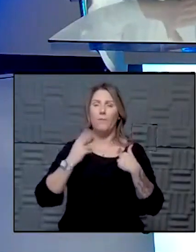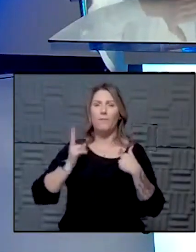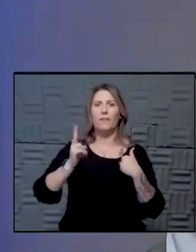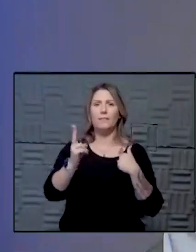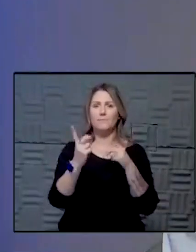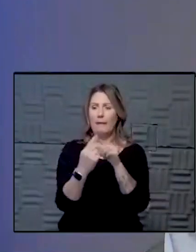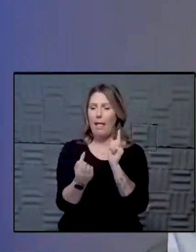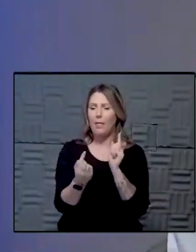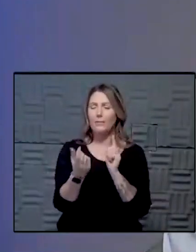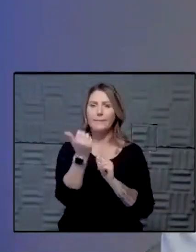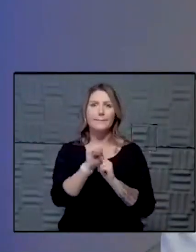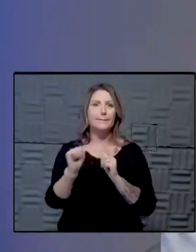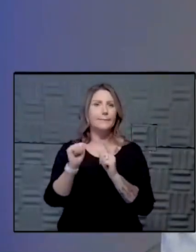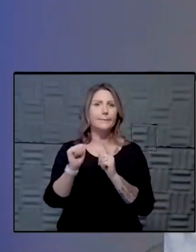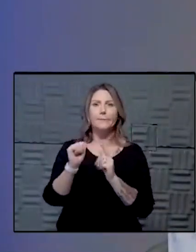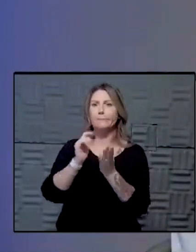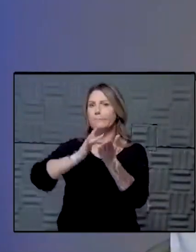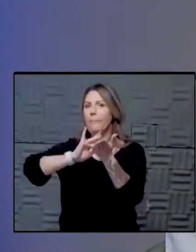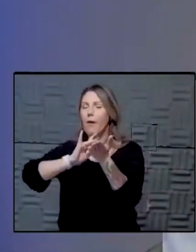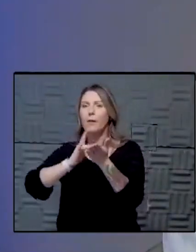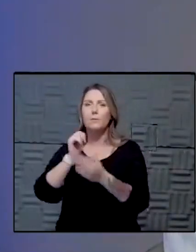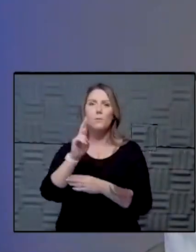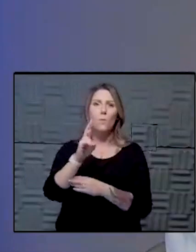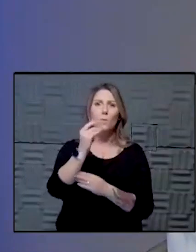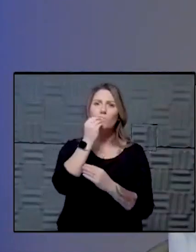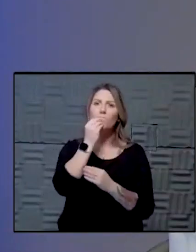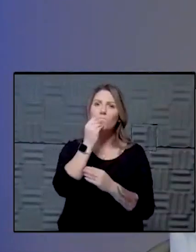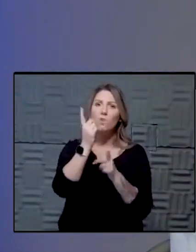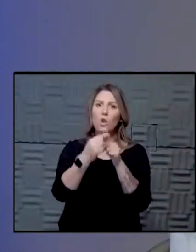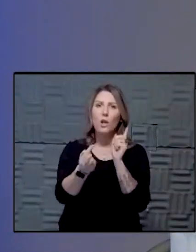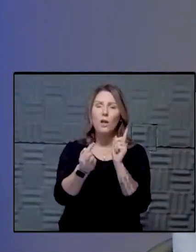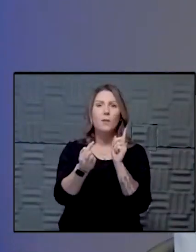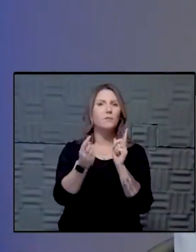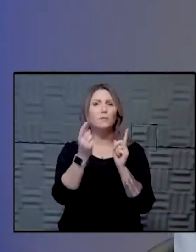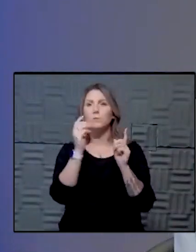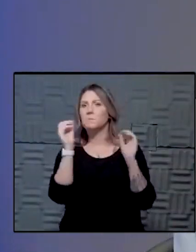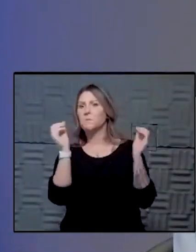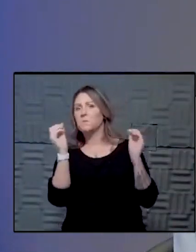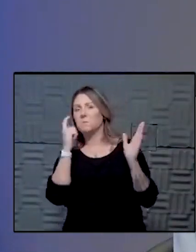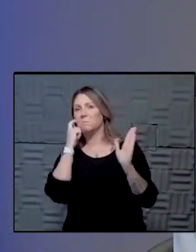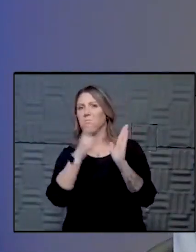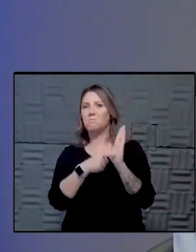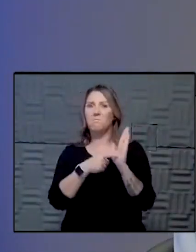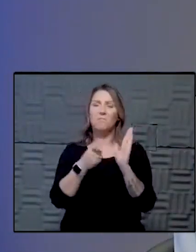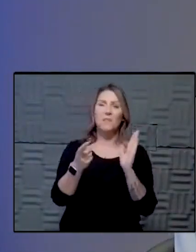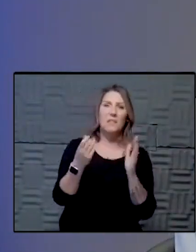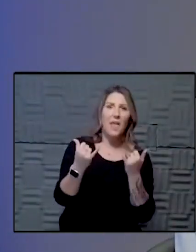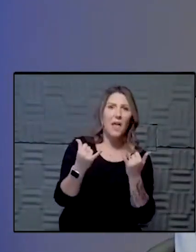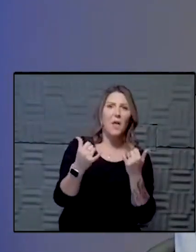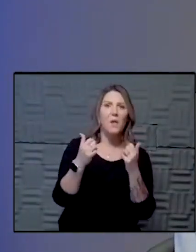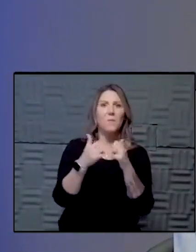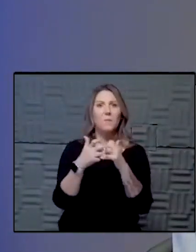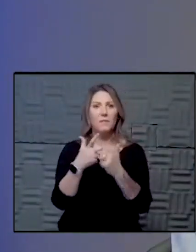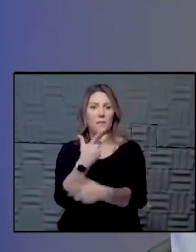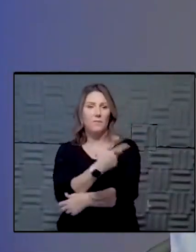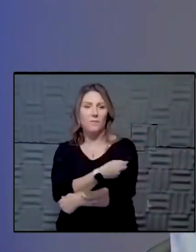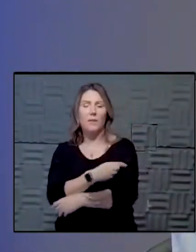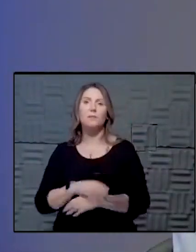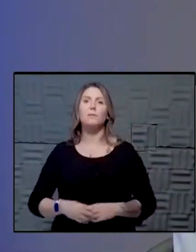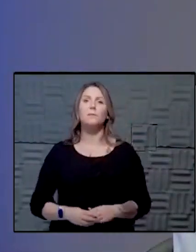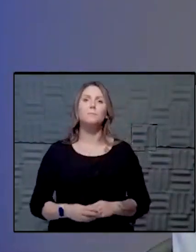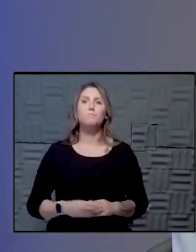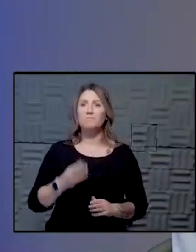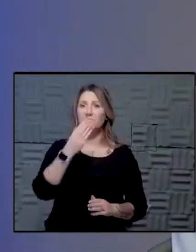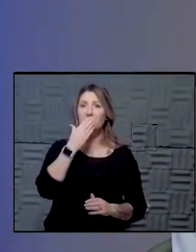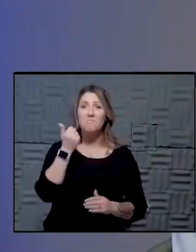any antibiotics or other drugs or food allergies, there's no contraindication right now to getting the vaccine. So, the